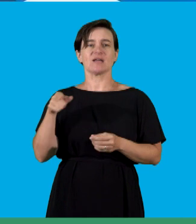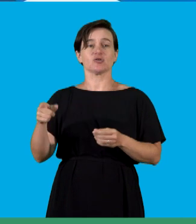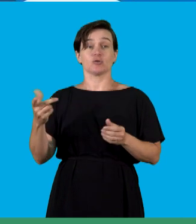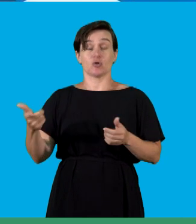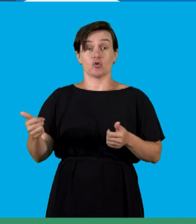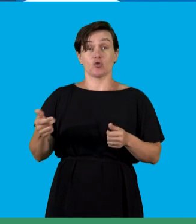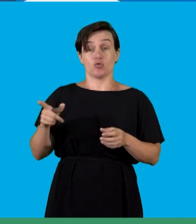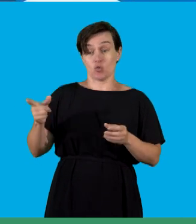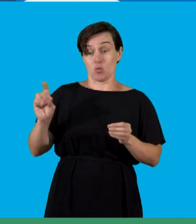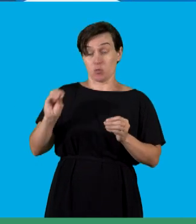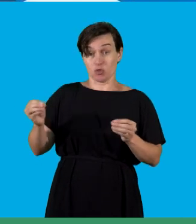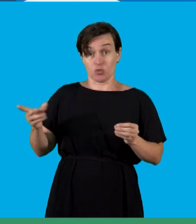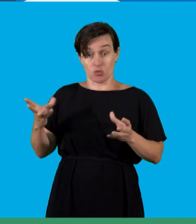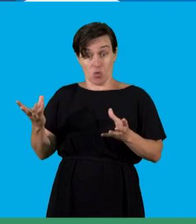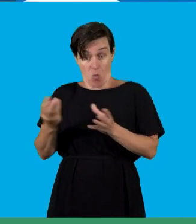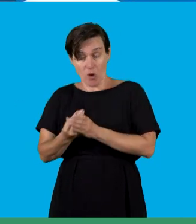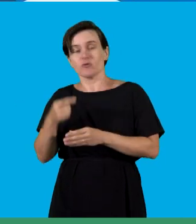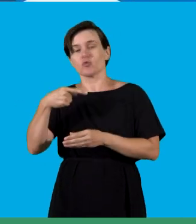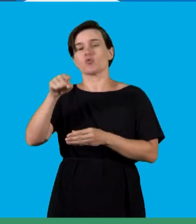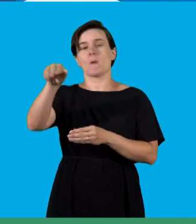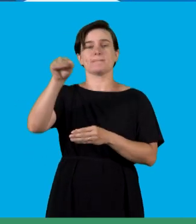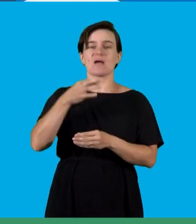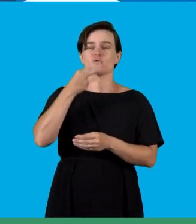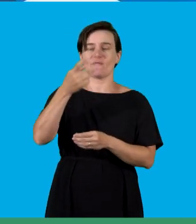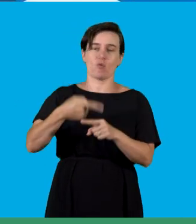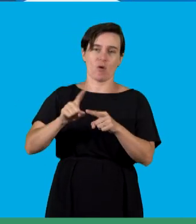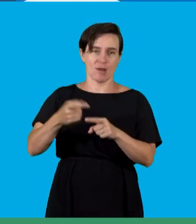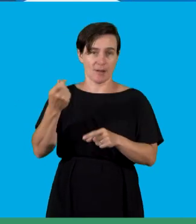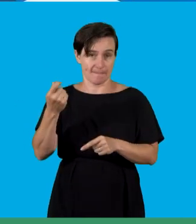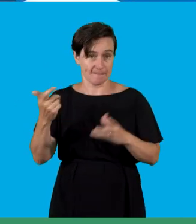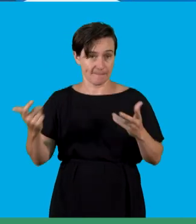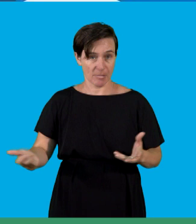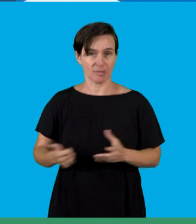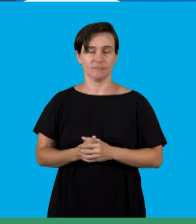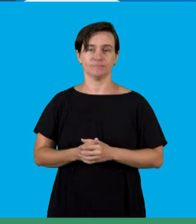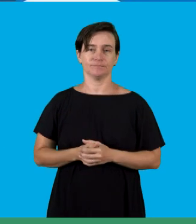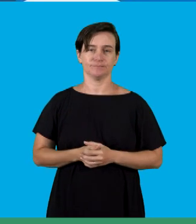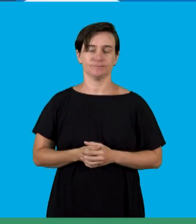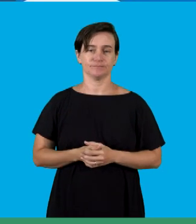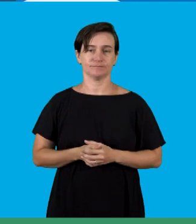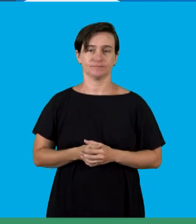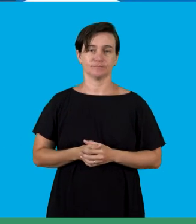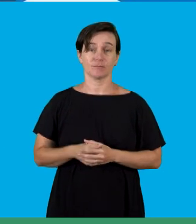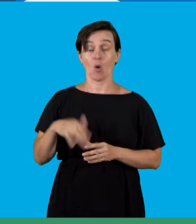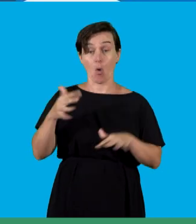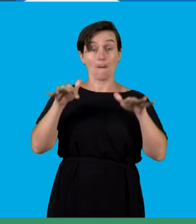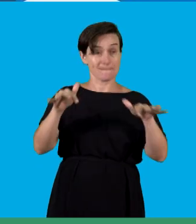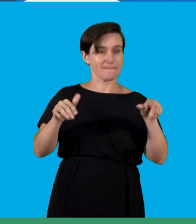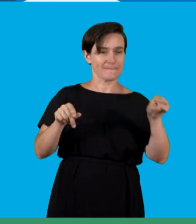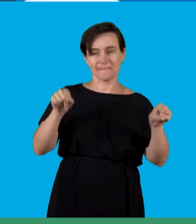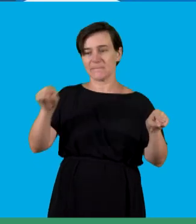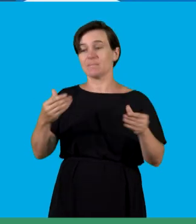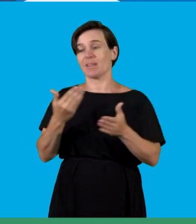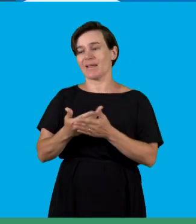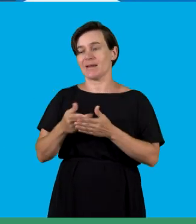partnership, partners can combine their capital, the money that they have, to start a partnership, or individually,